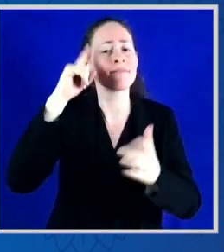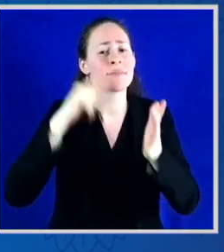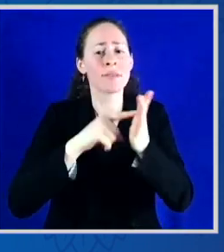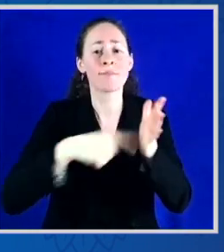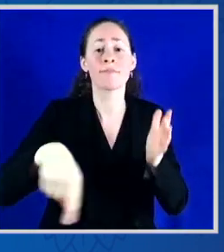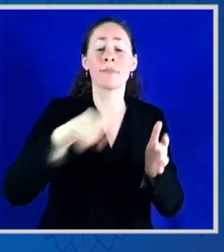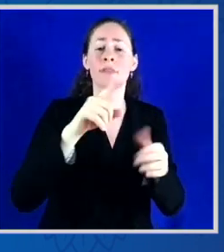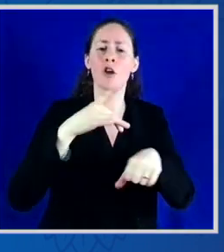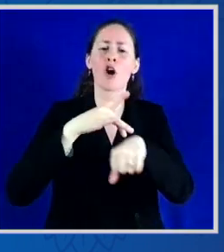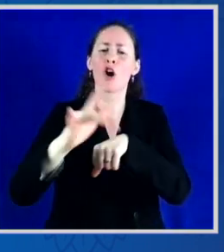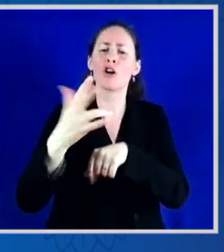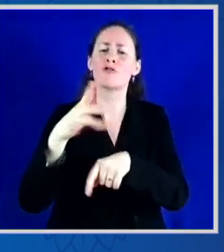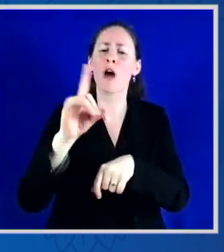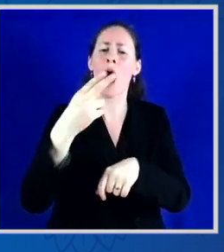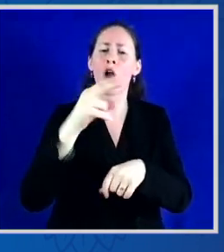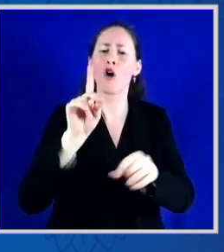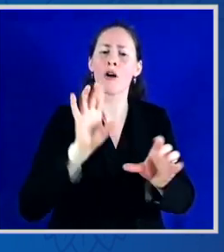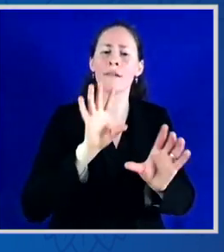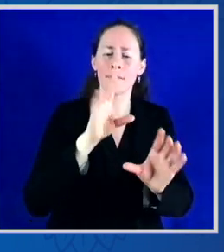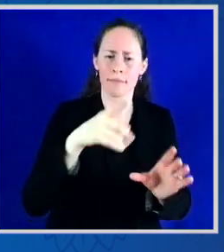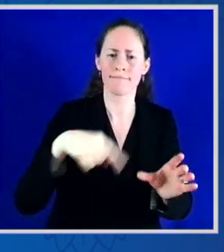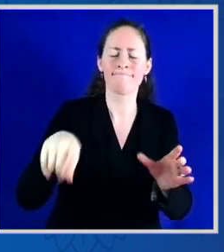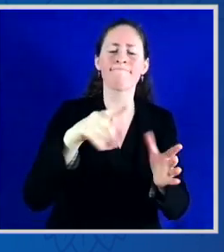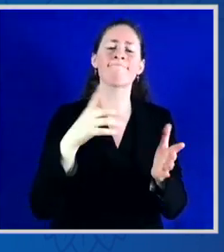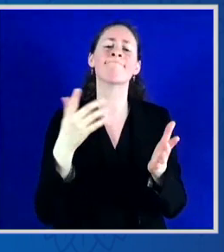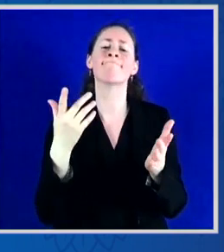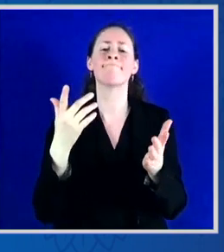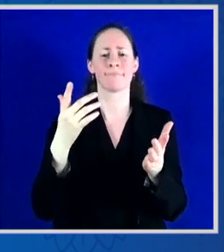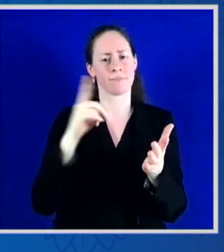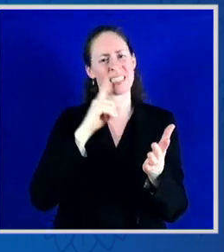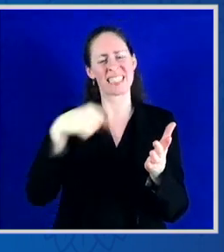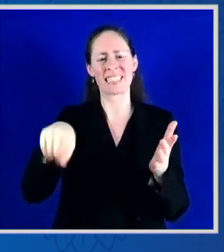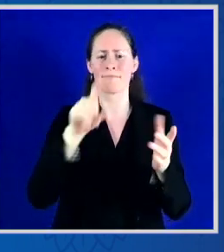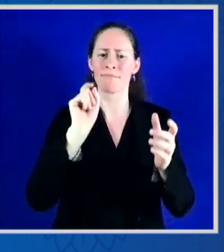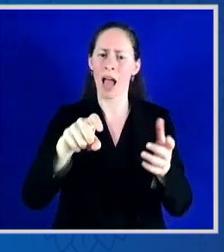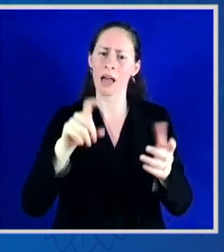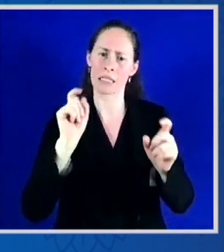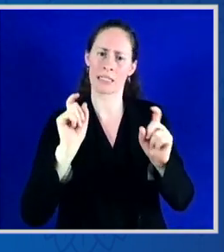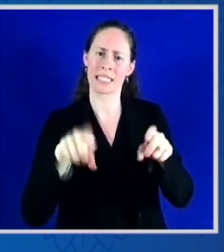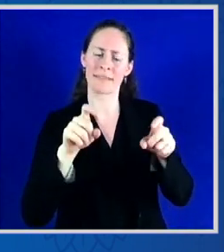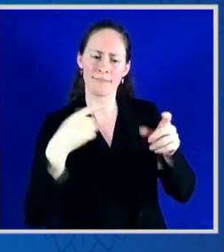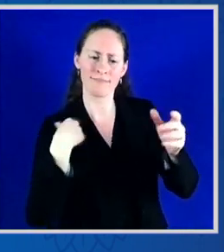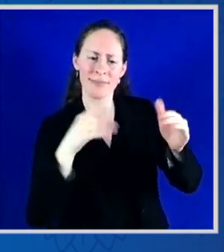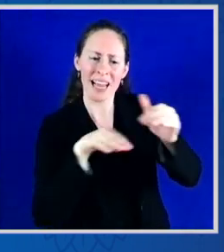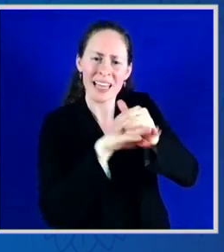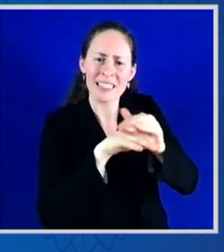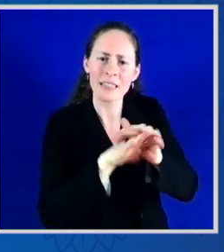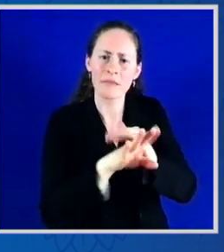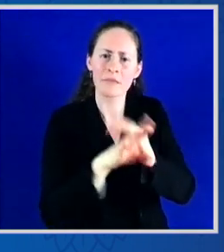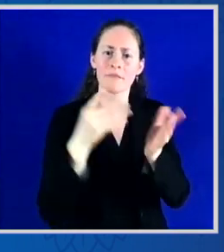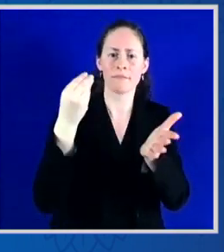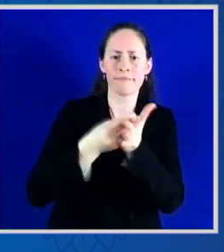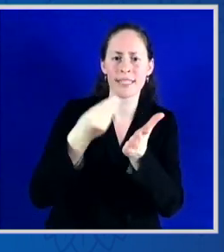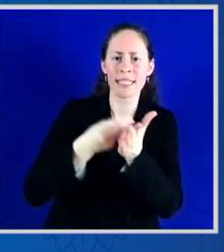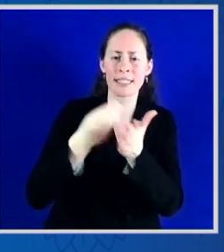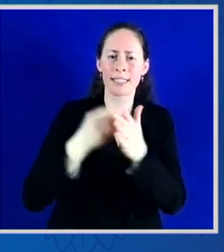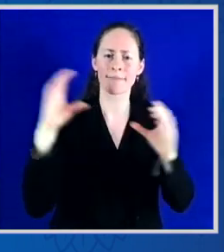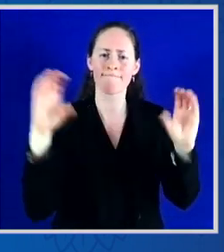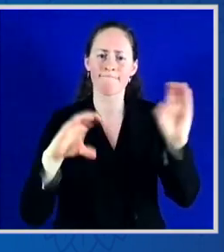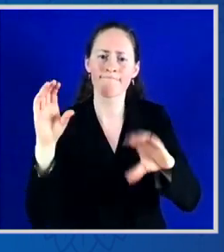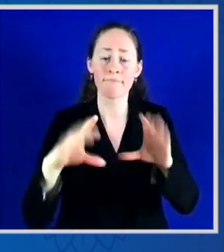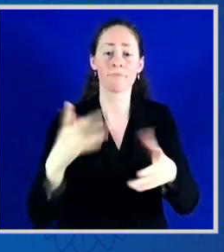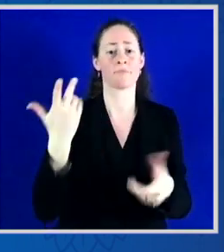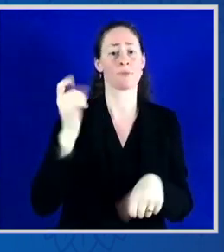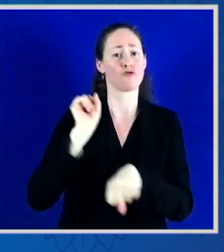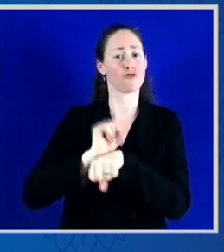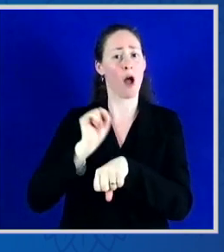it deserves, but is also gaining access to the funding that will allow us to do the job right. Dr. Biden, as